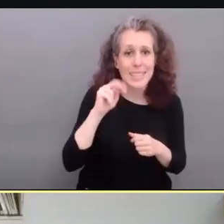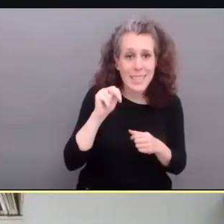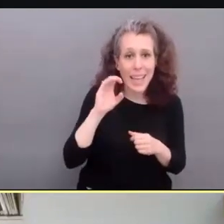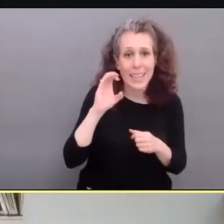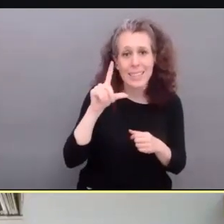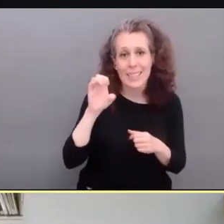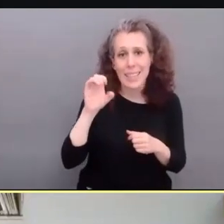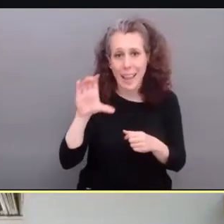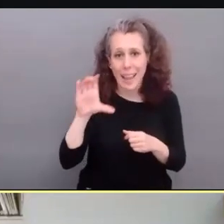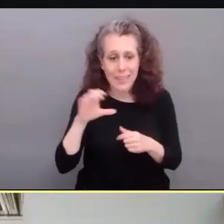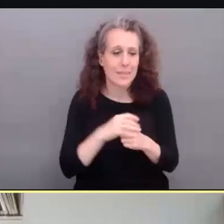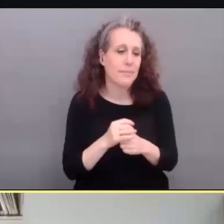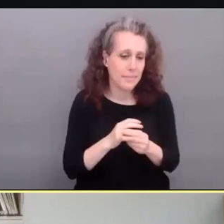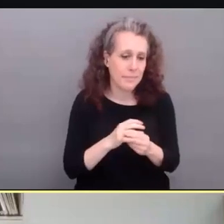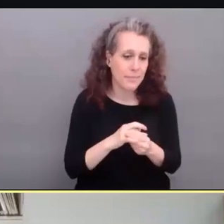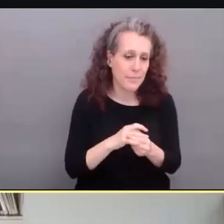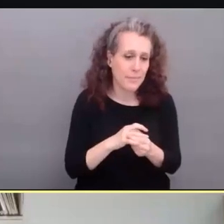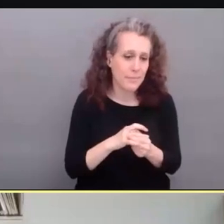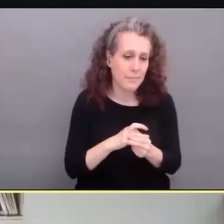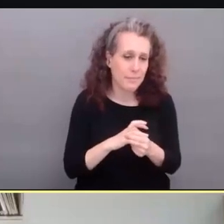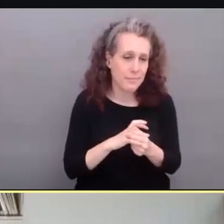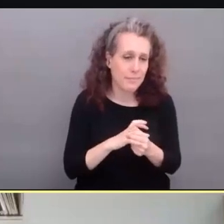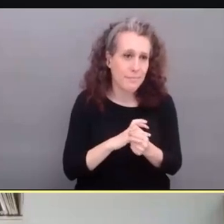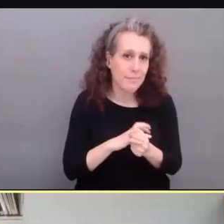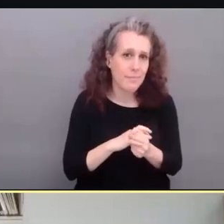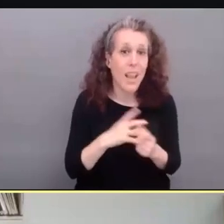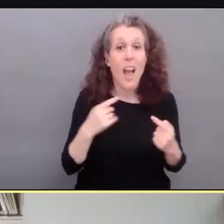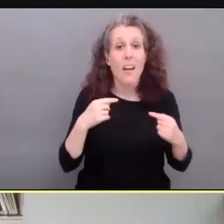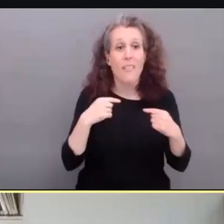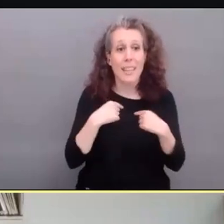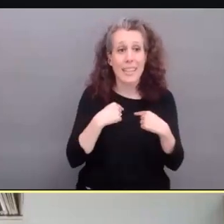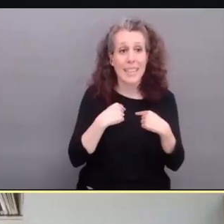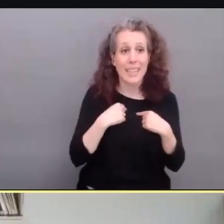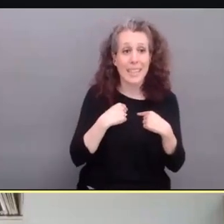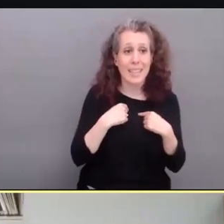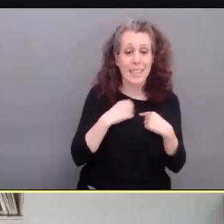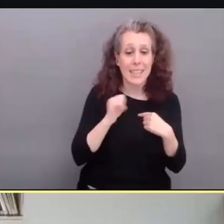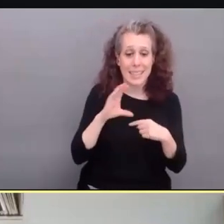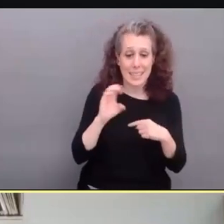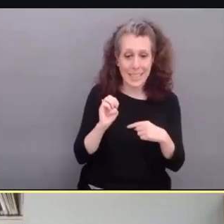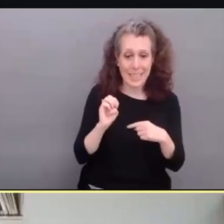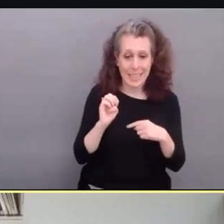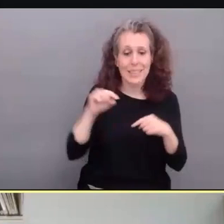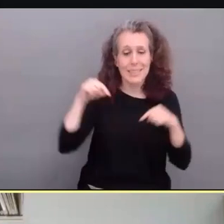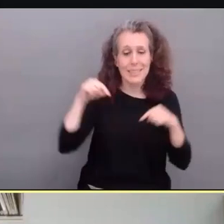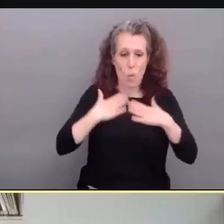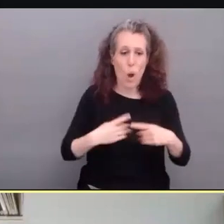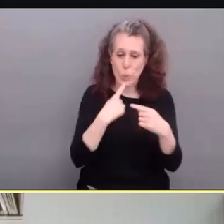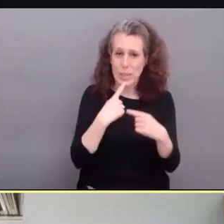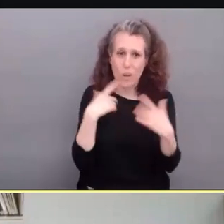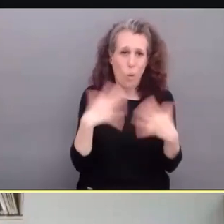particularly might like to mention from the EC, the Immaculada, who has been such a driving